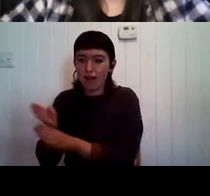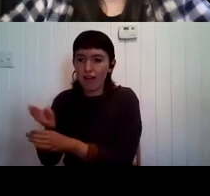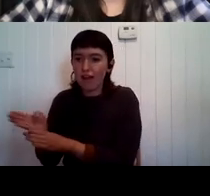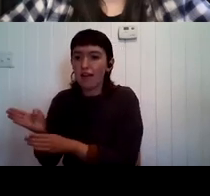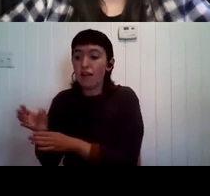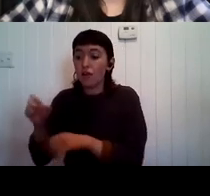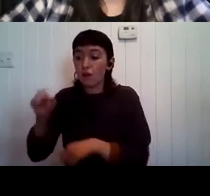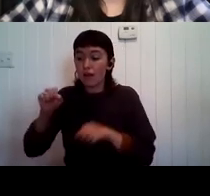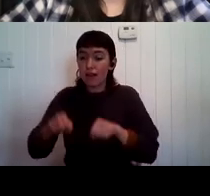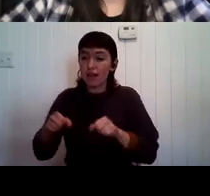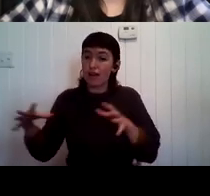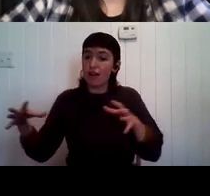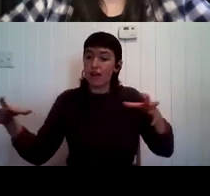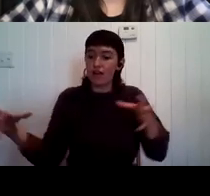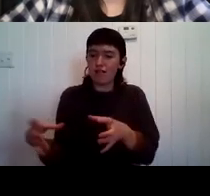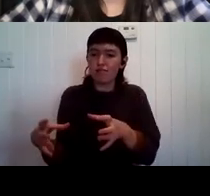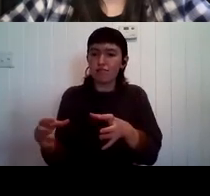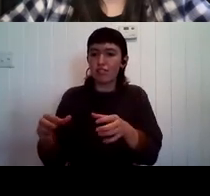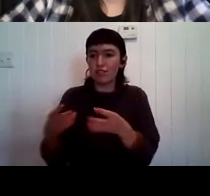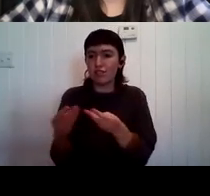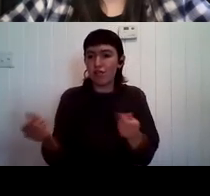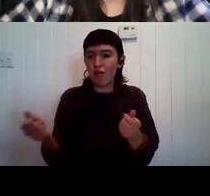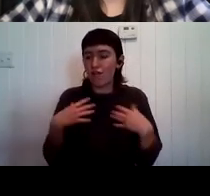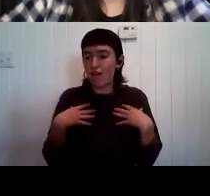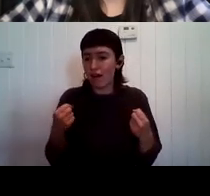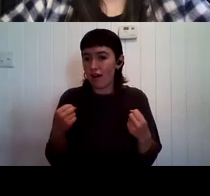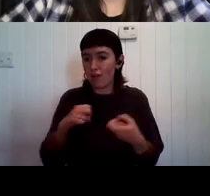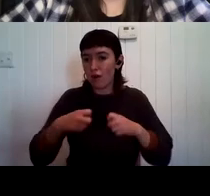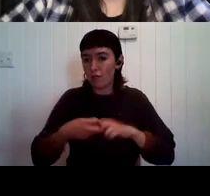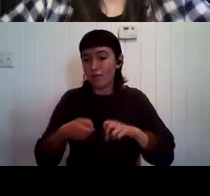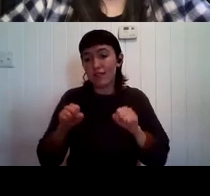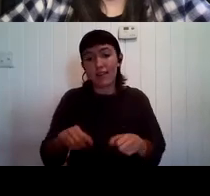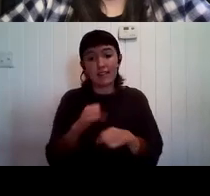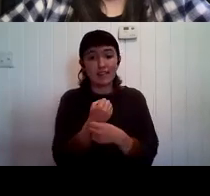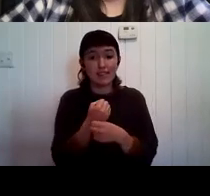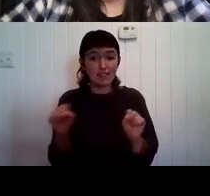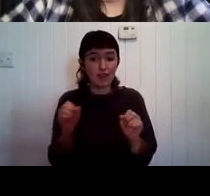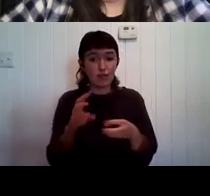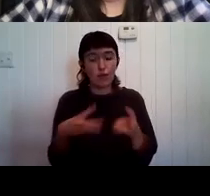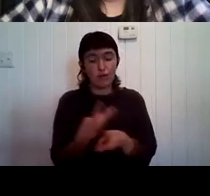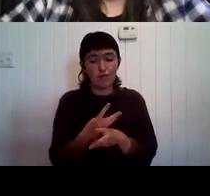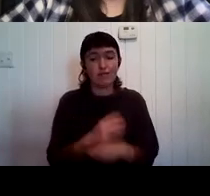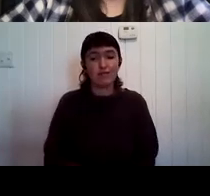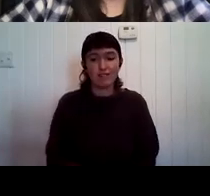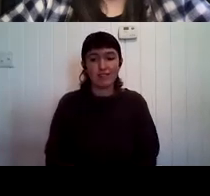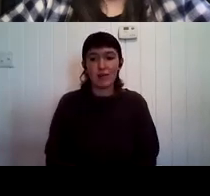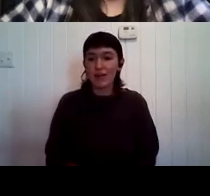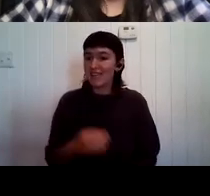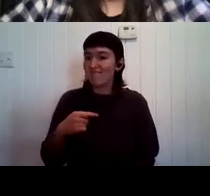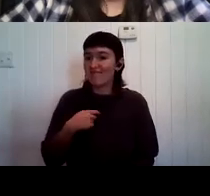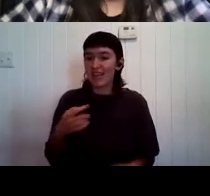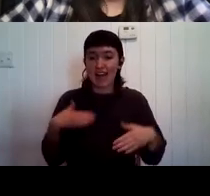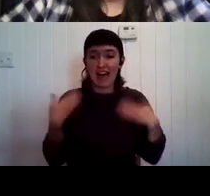solve health problems, that can save the world. So happy to answer